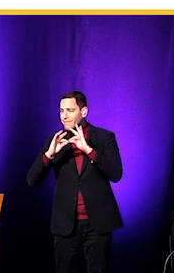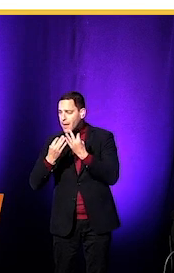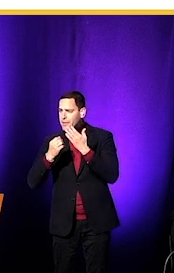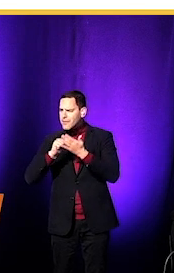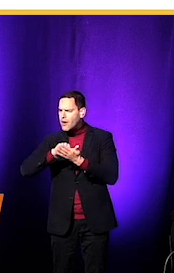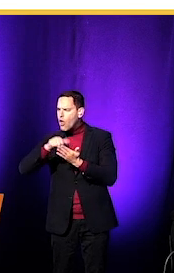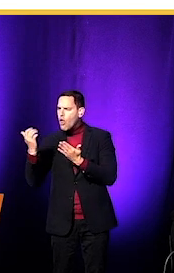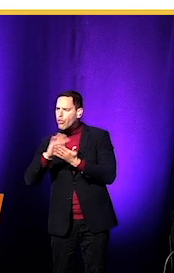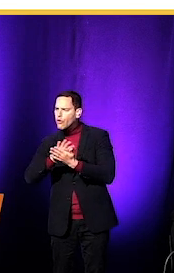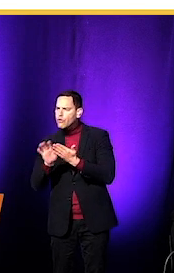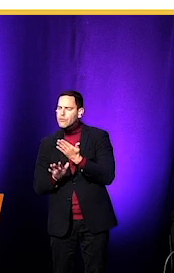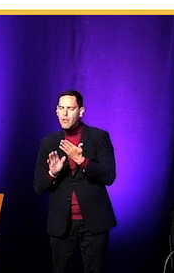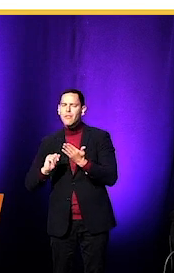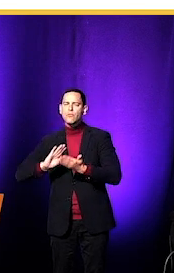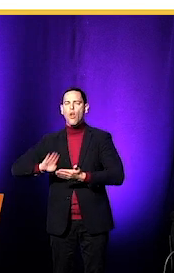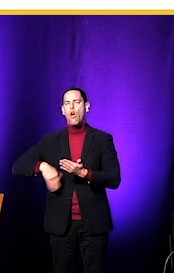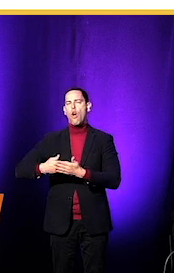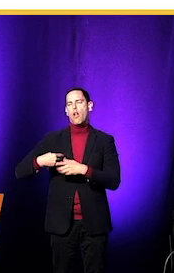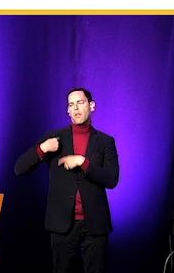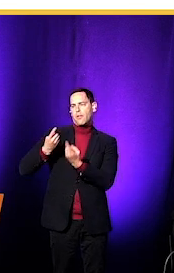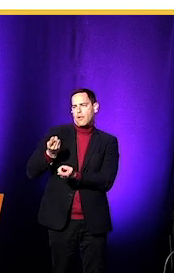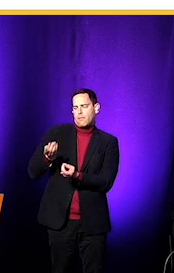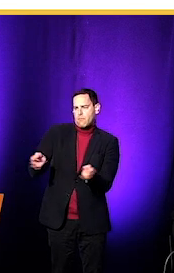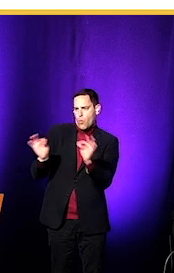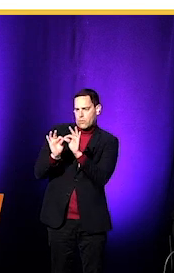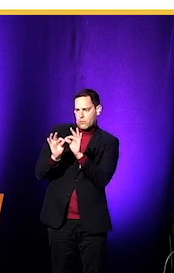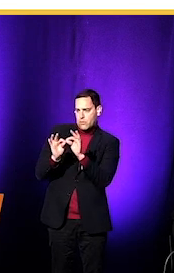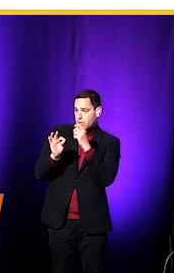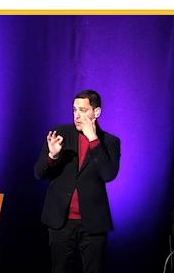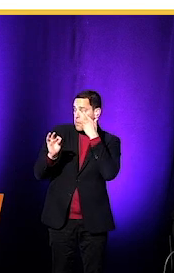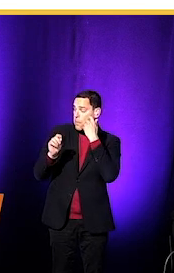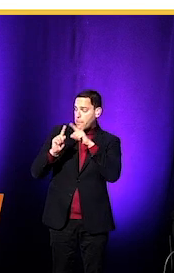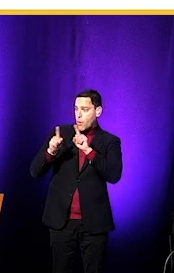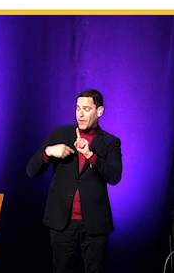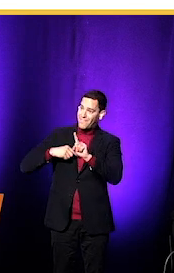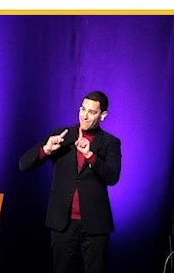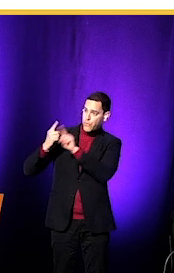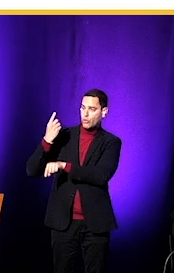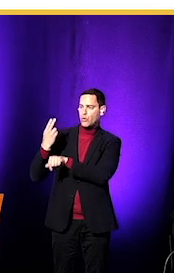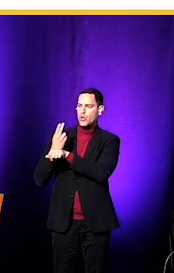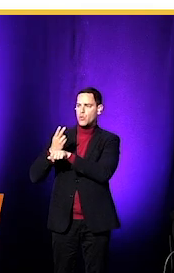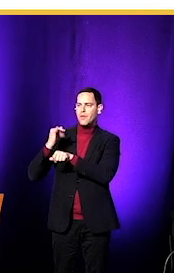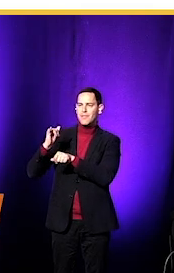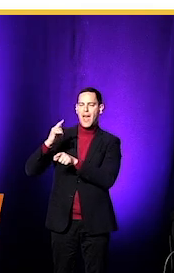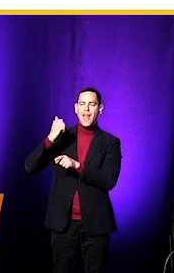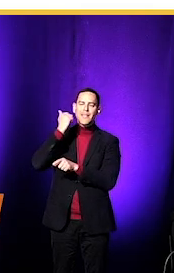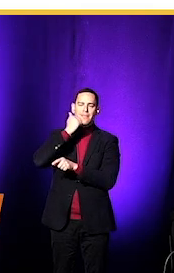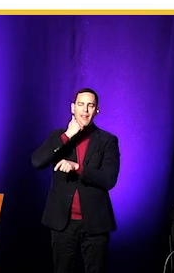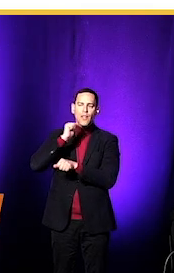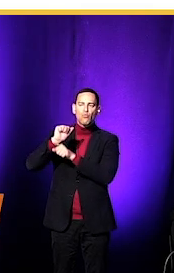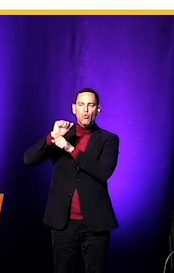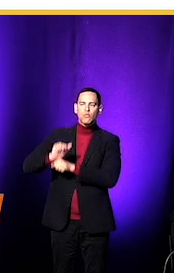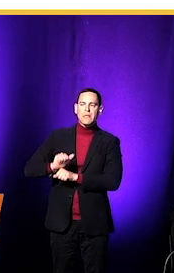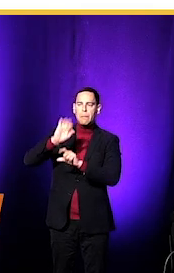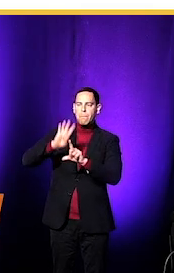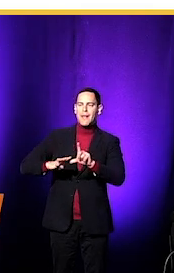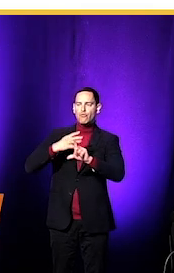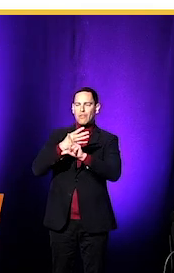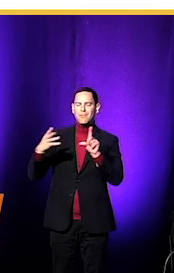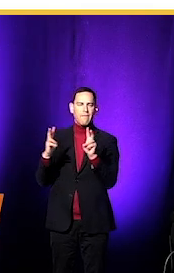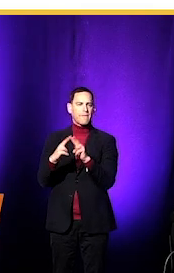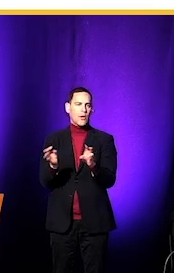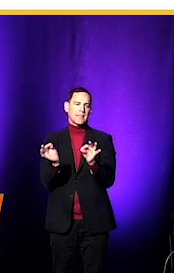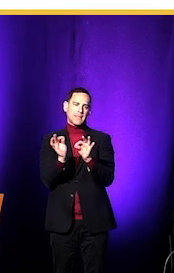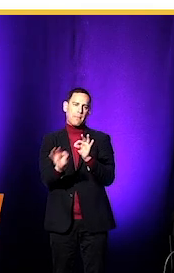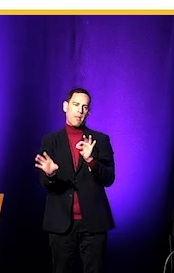These have been instrumental. However, we first used this straightforward daily routine matrix. It's one of the simplest but most generative